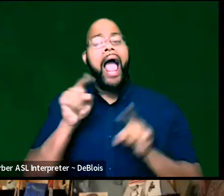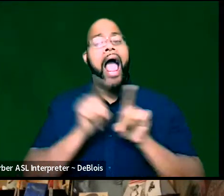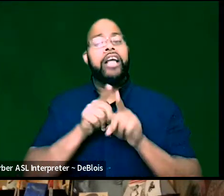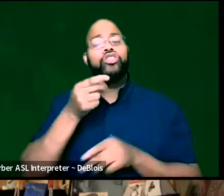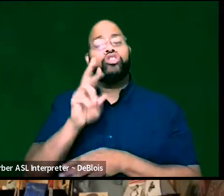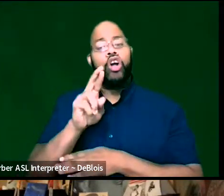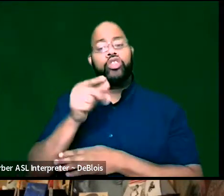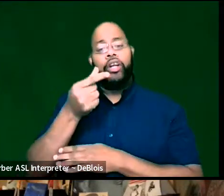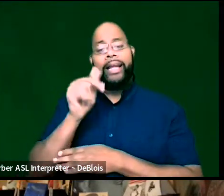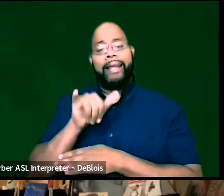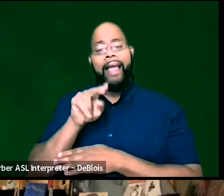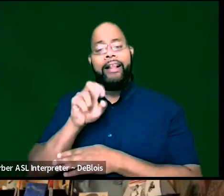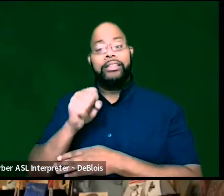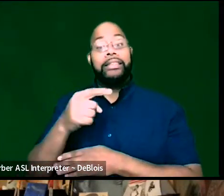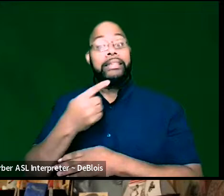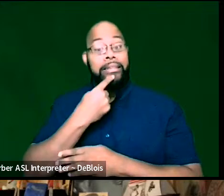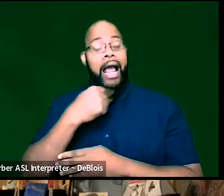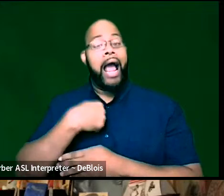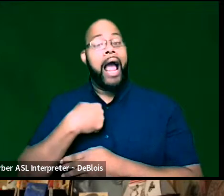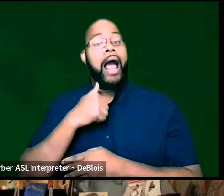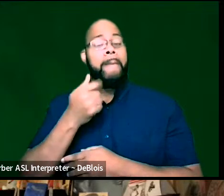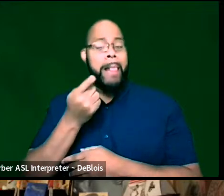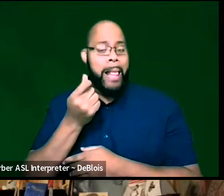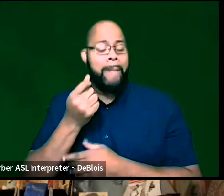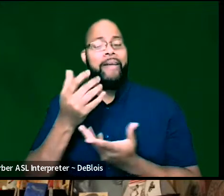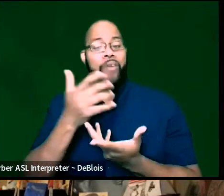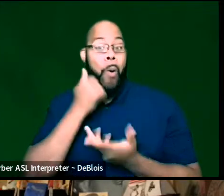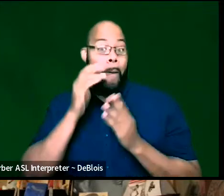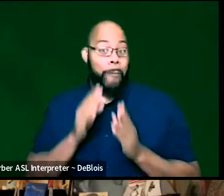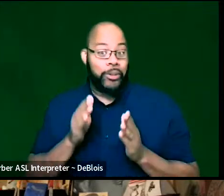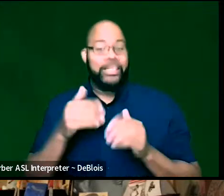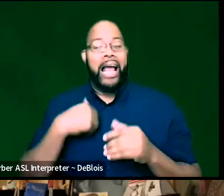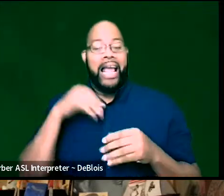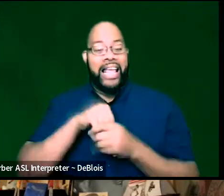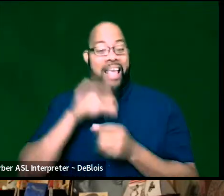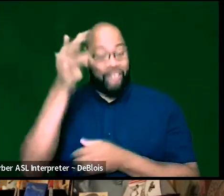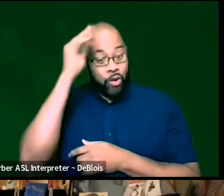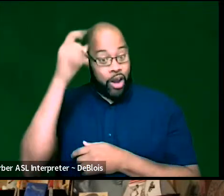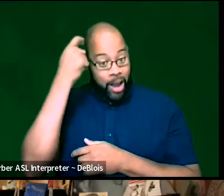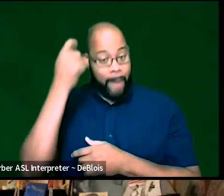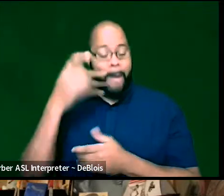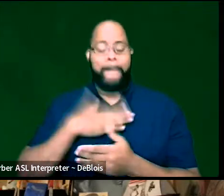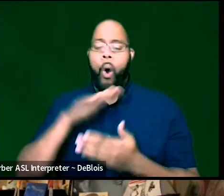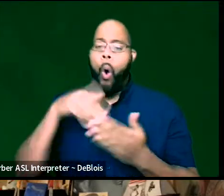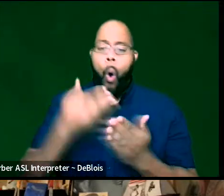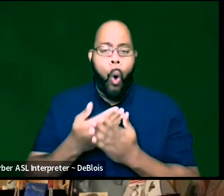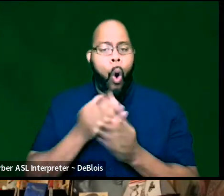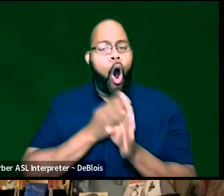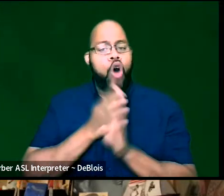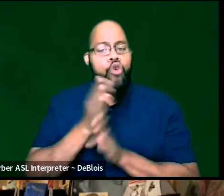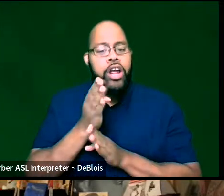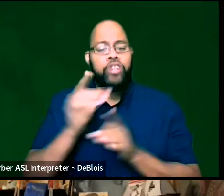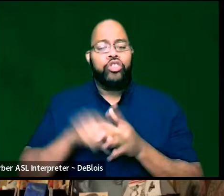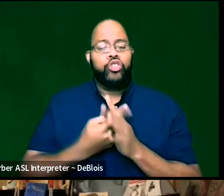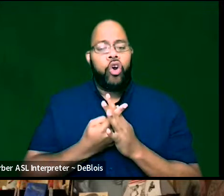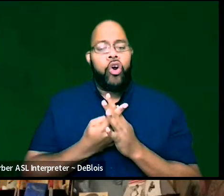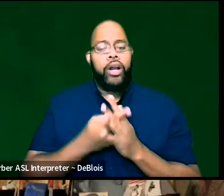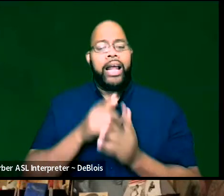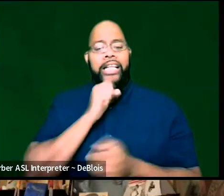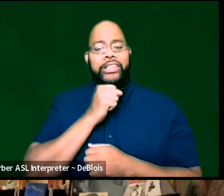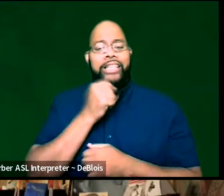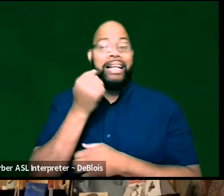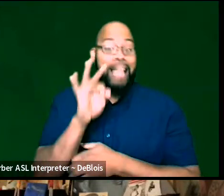Gaynus said, yes, I am a bit of a fossil. I've been in the federal government my entire career, starting at the age